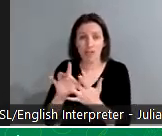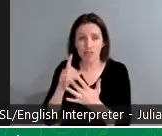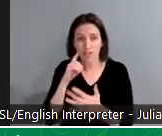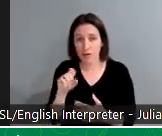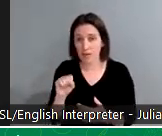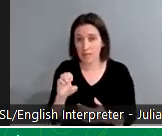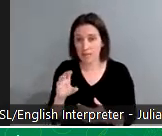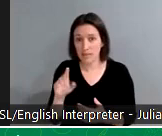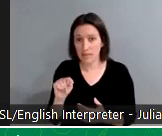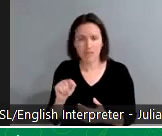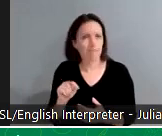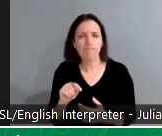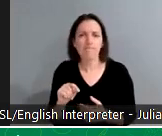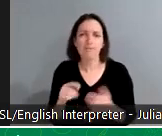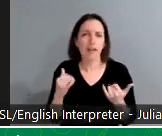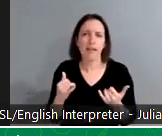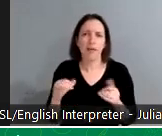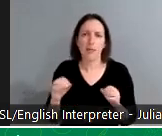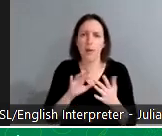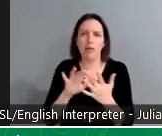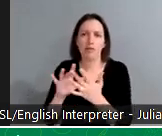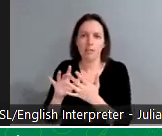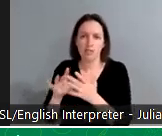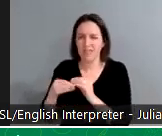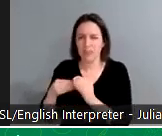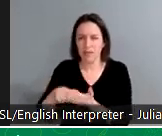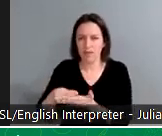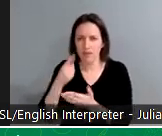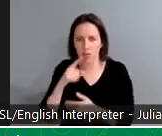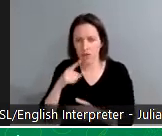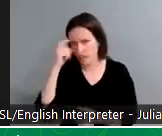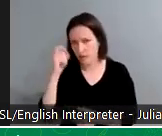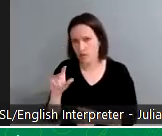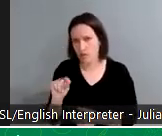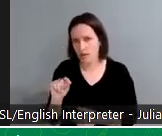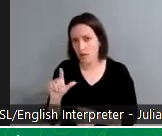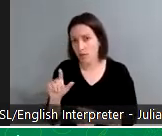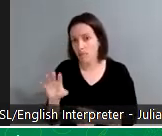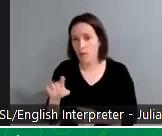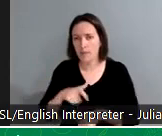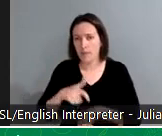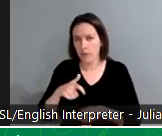there's no additional outreach funding for the summer 2024 period.